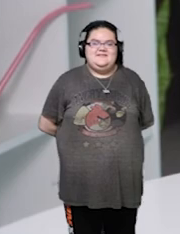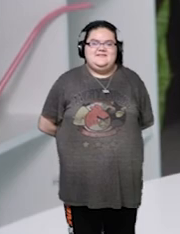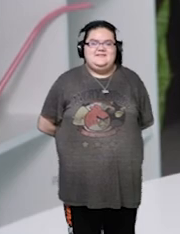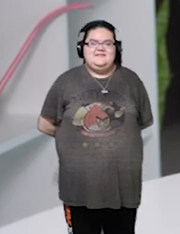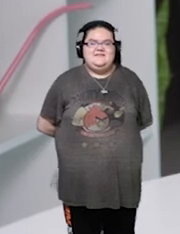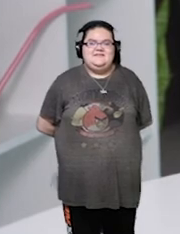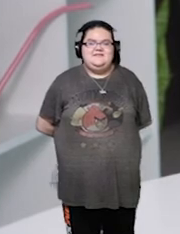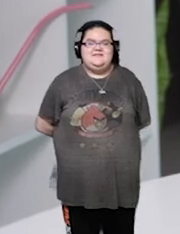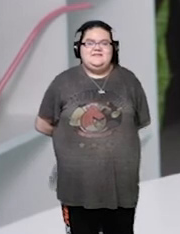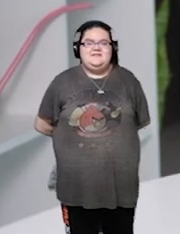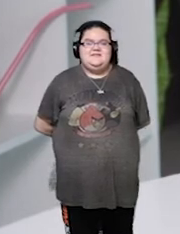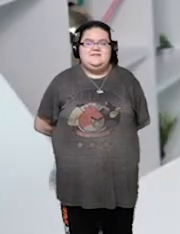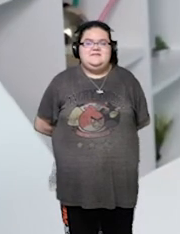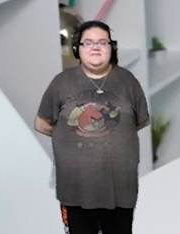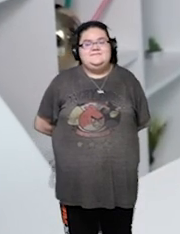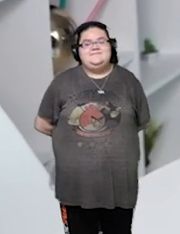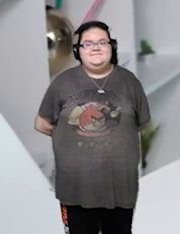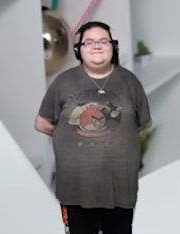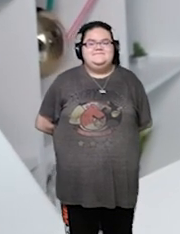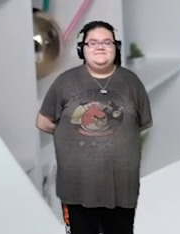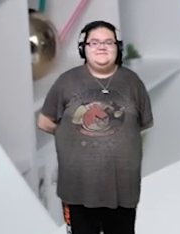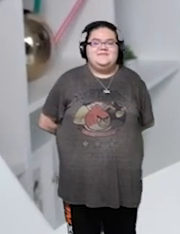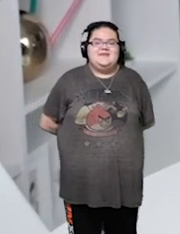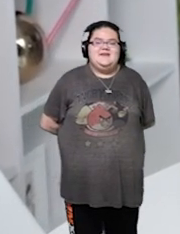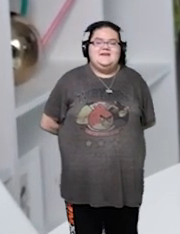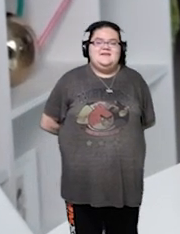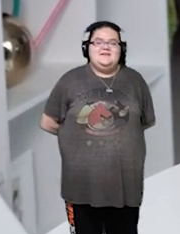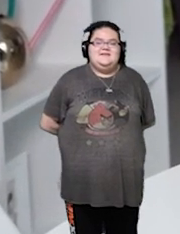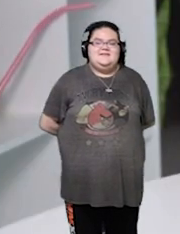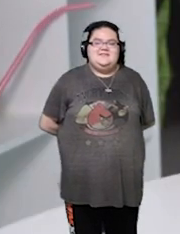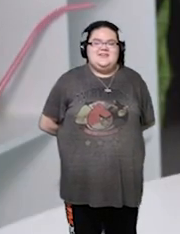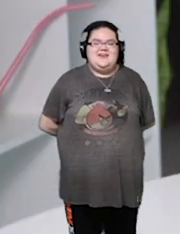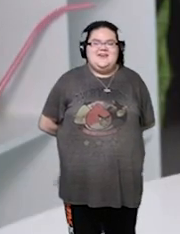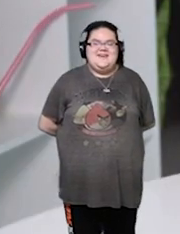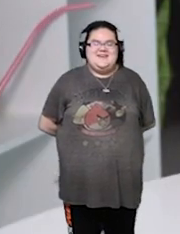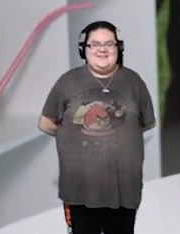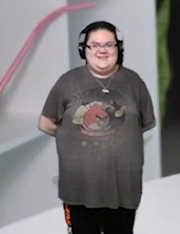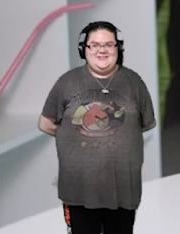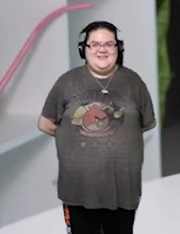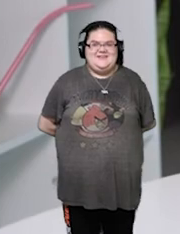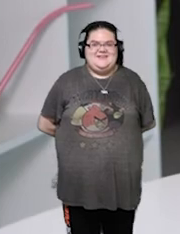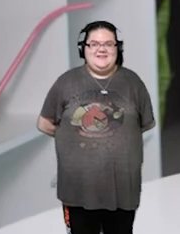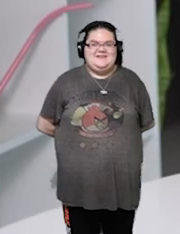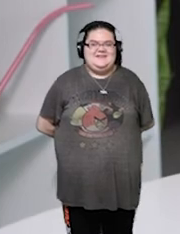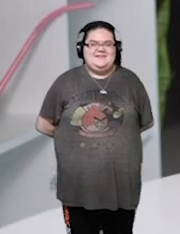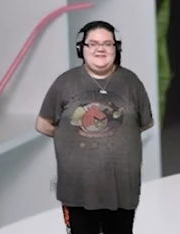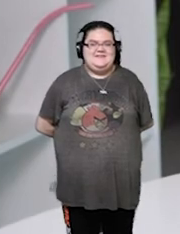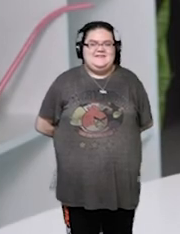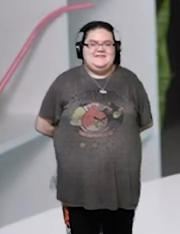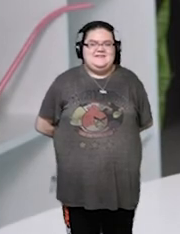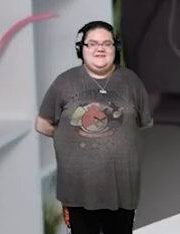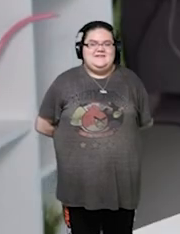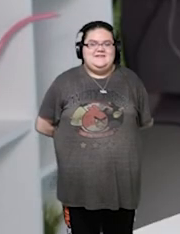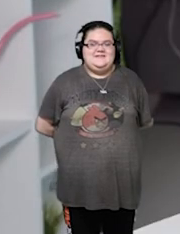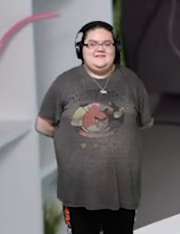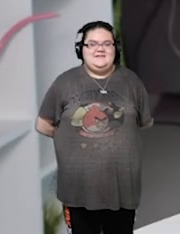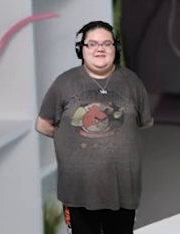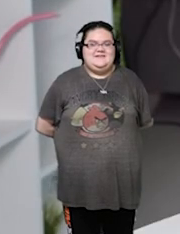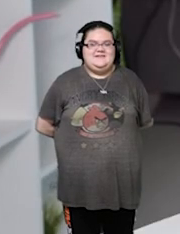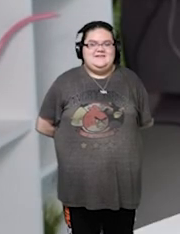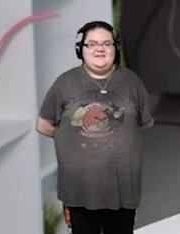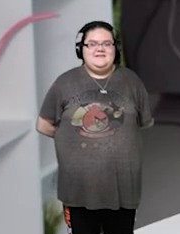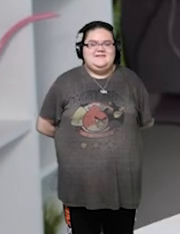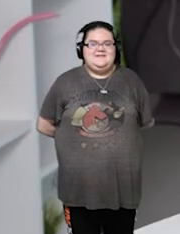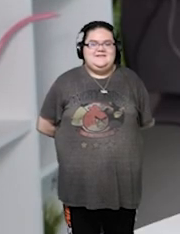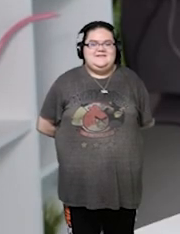cheap. Sometimes you got to deliver it, it might cost you a fiver. Yeah, it's zero sugar as well, Professor Peppy. Is it not a full fat Professor Peppy somewhere? They didn't have that one. Yeah,